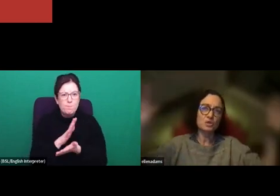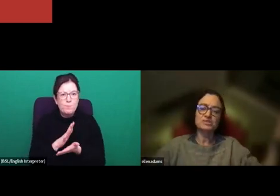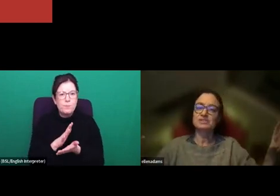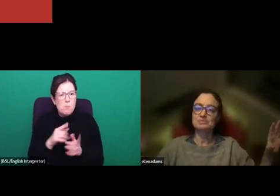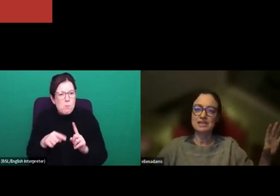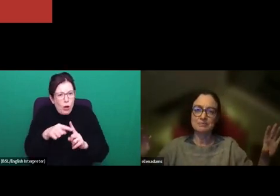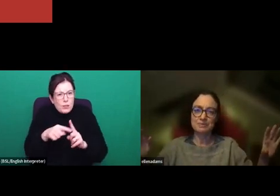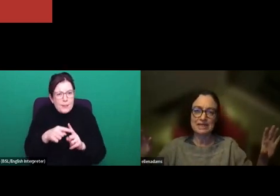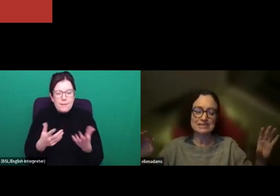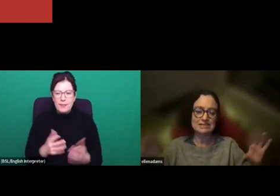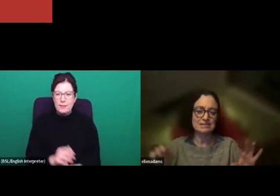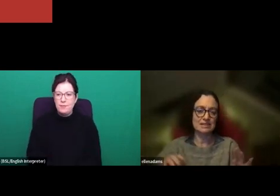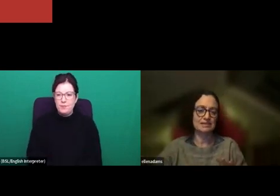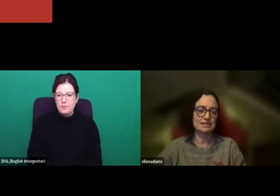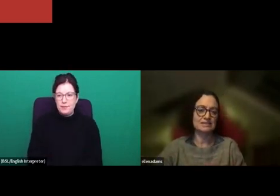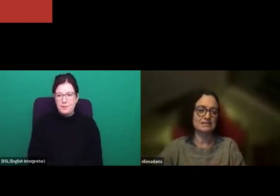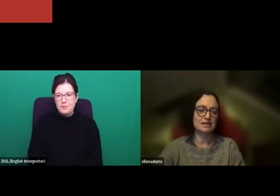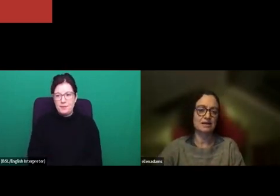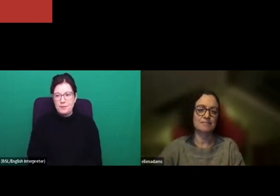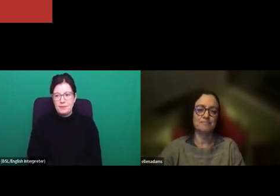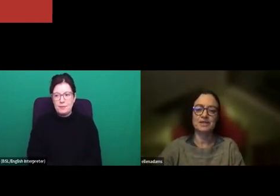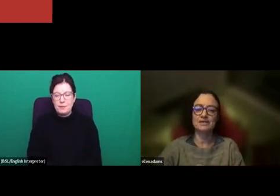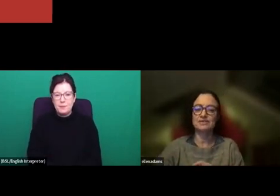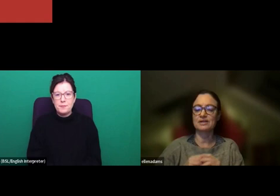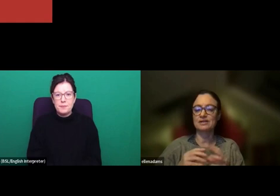and there's a lot of spinning plates in this,